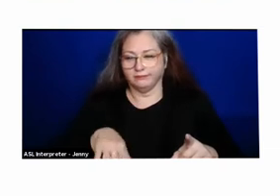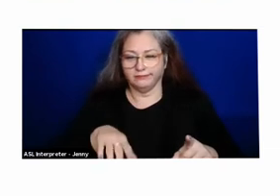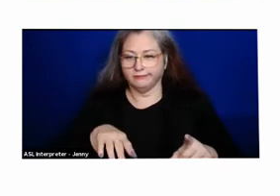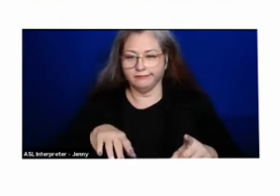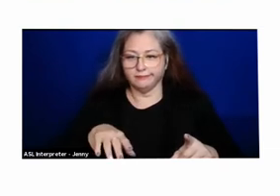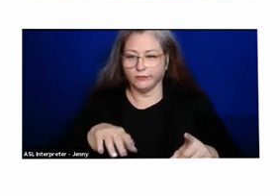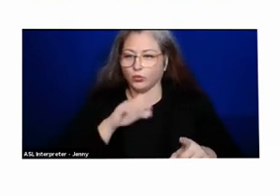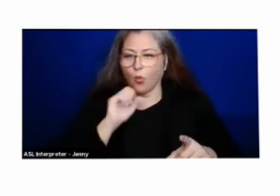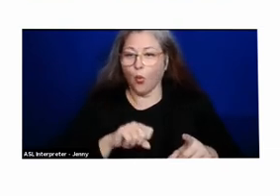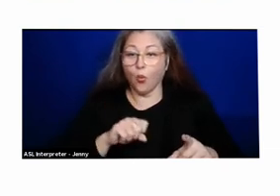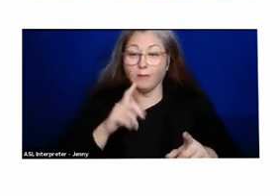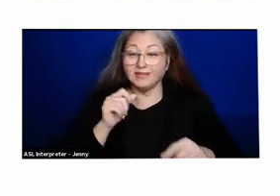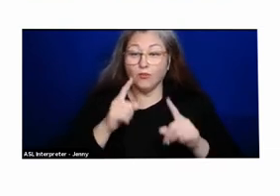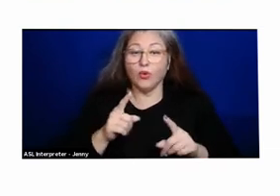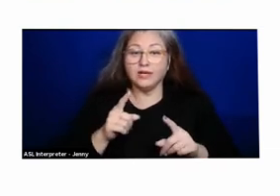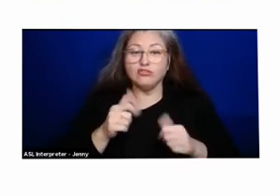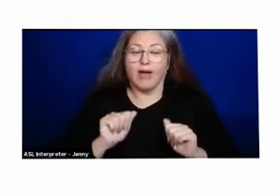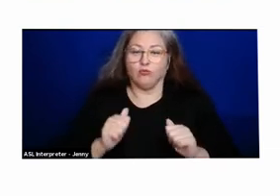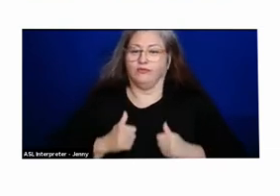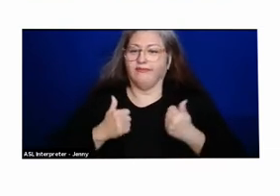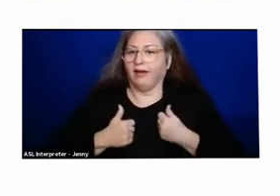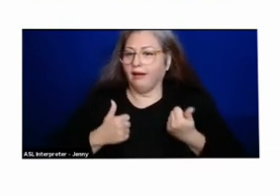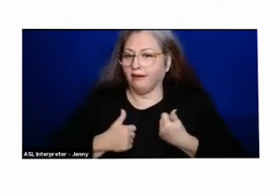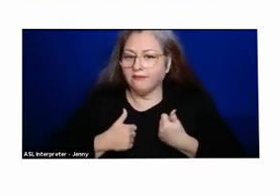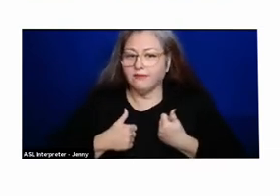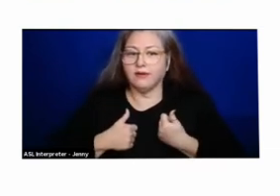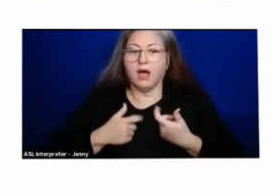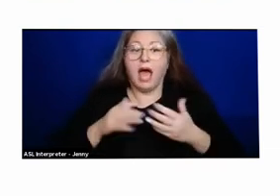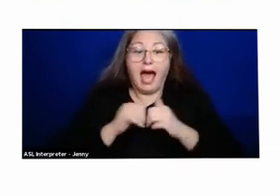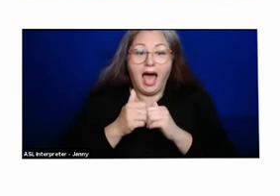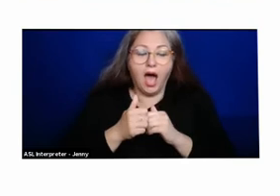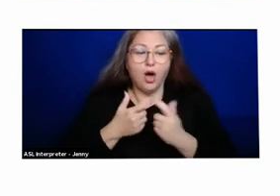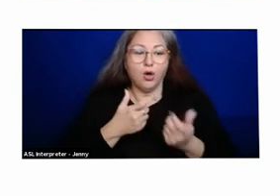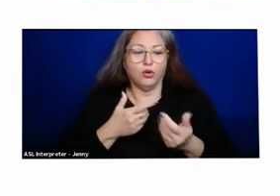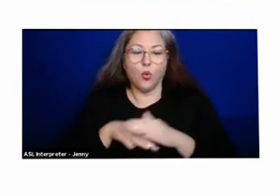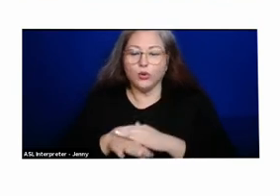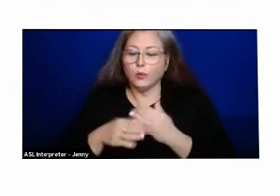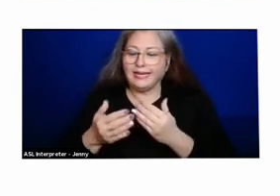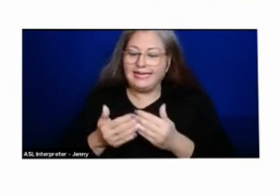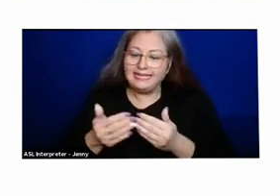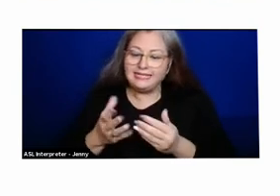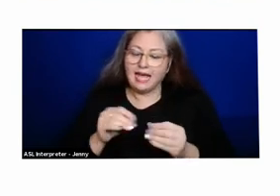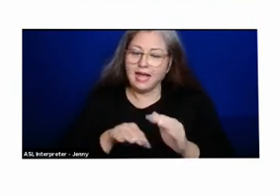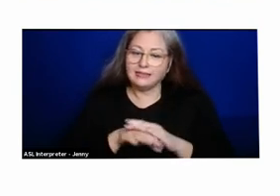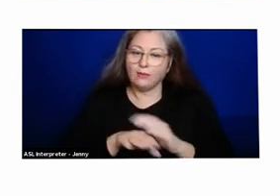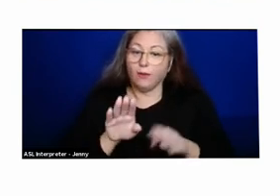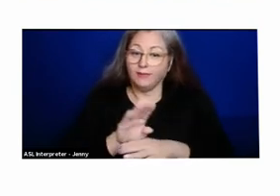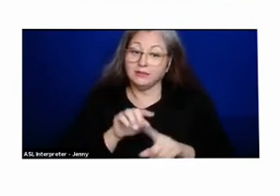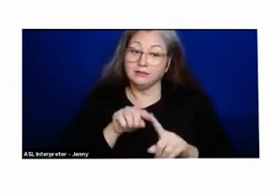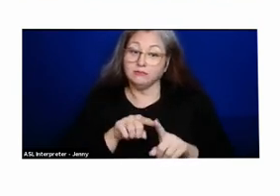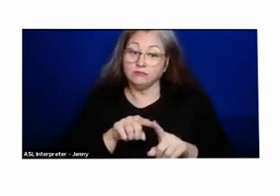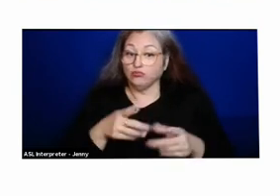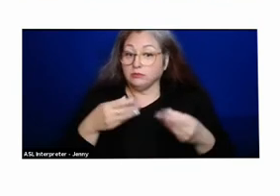just surviving. It's a means to survival by entering really easily accessible businesses such as secondhand